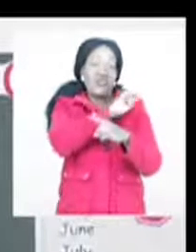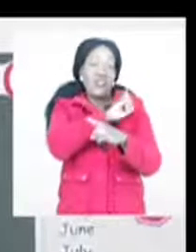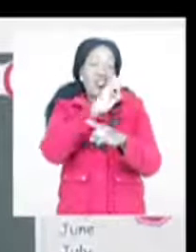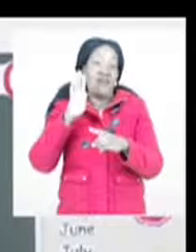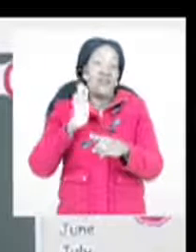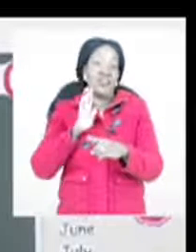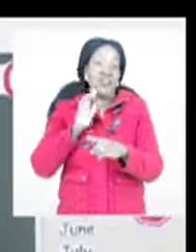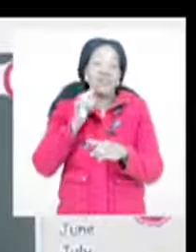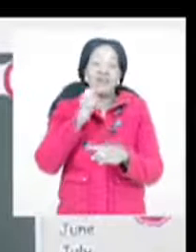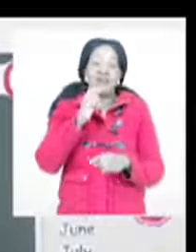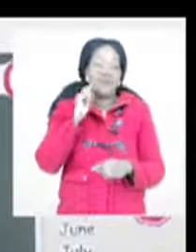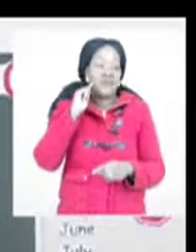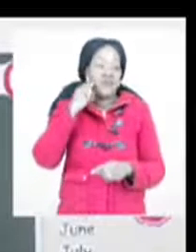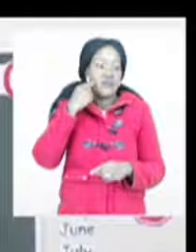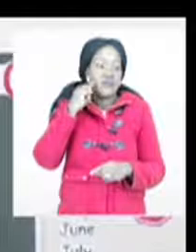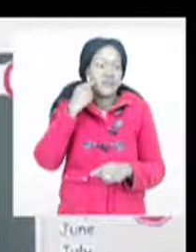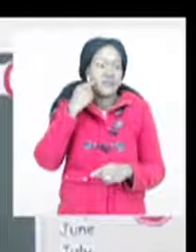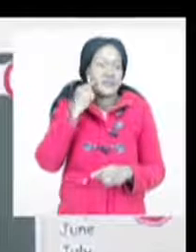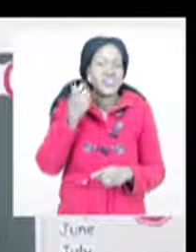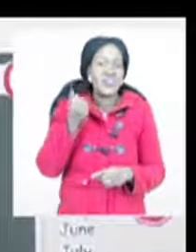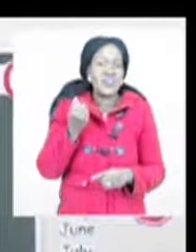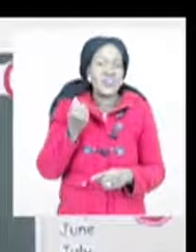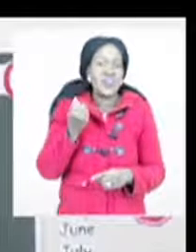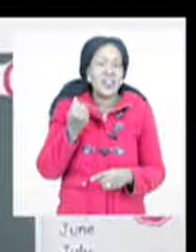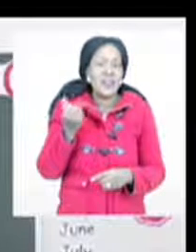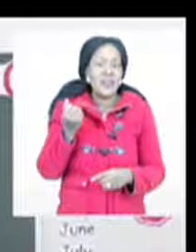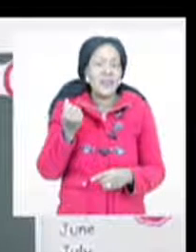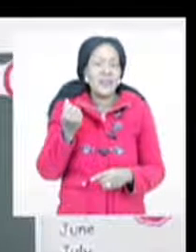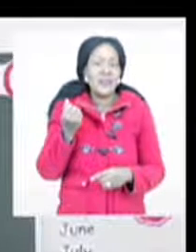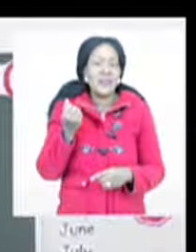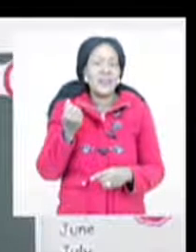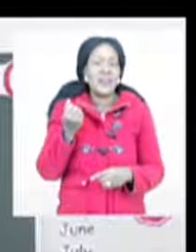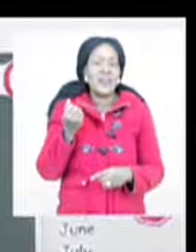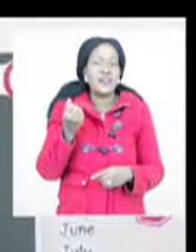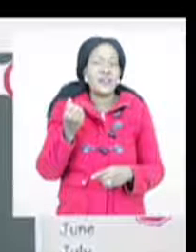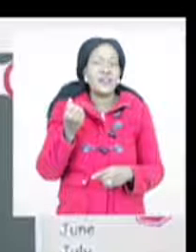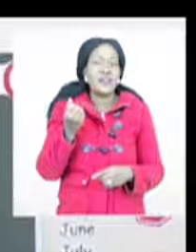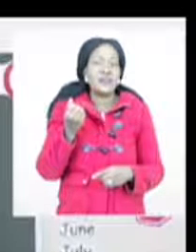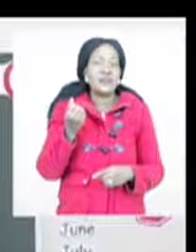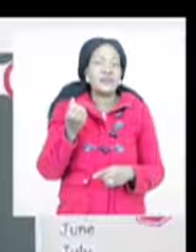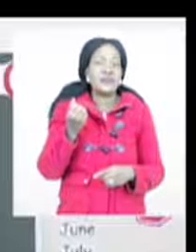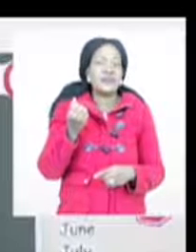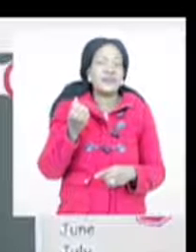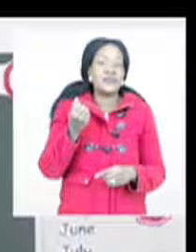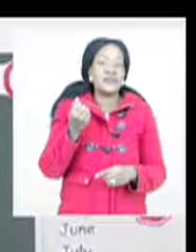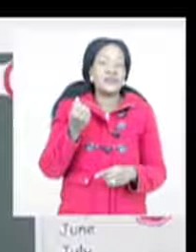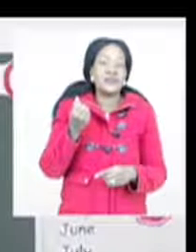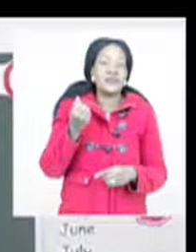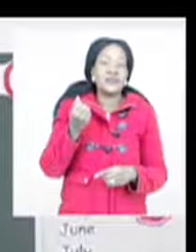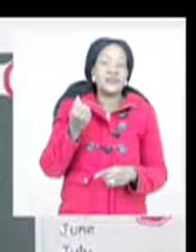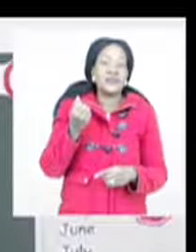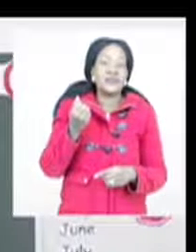the sweets? Let's see if we have 13 sweets. Let's count.